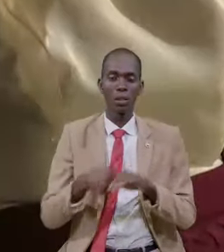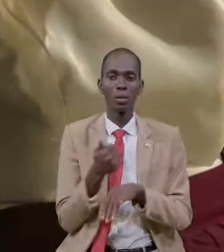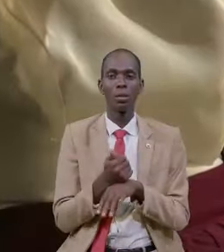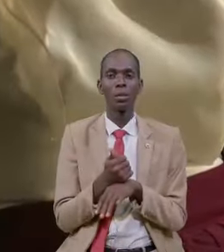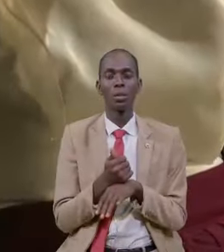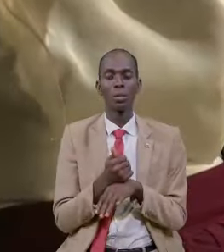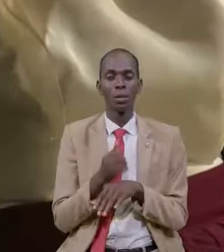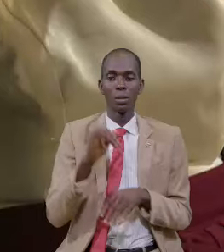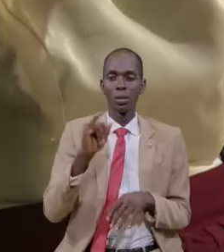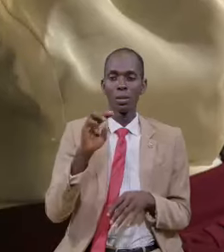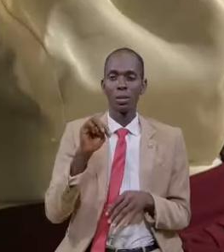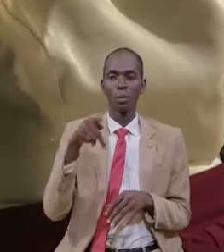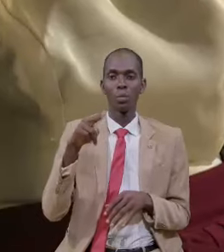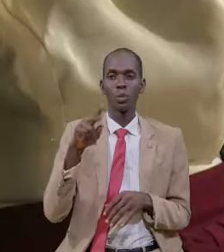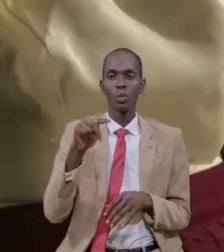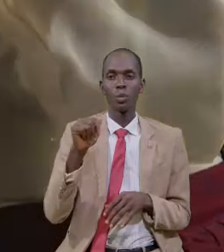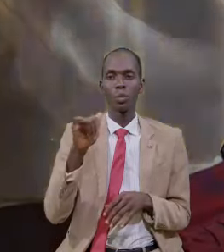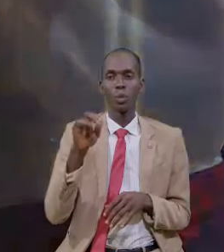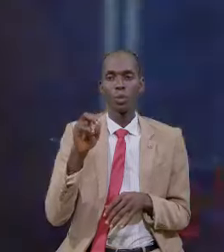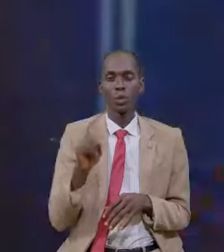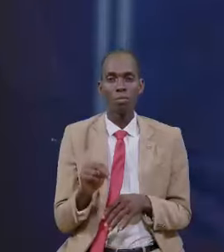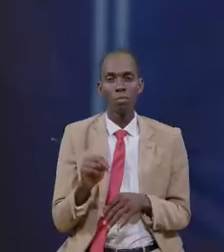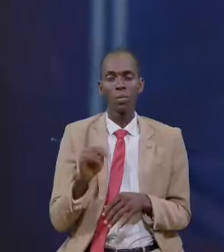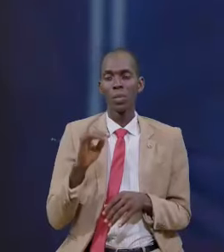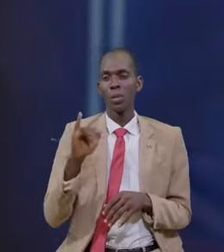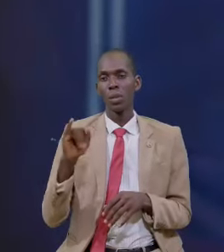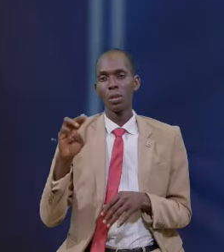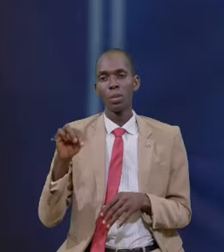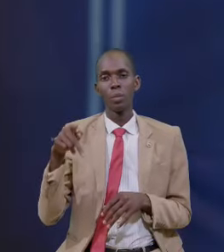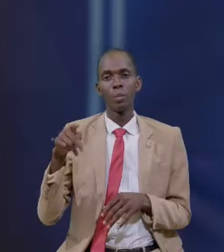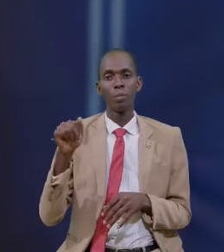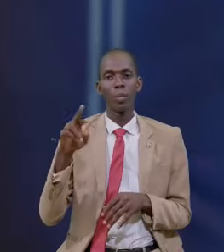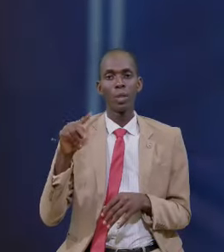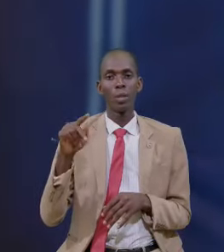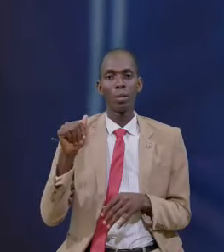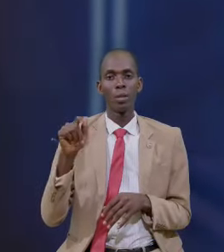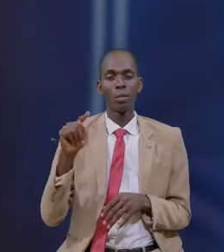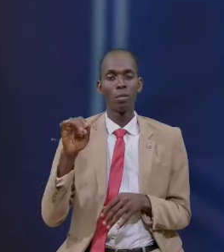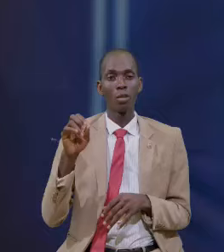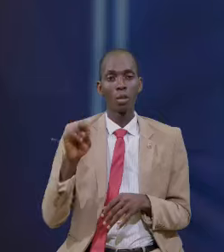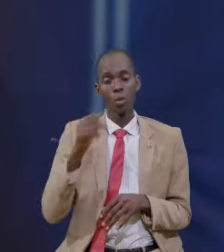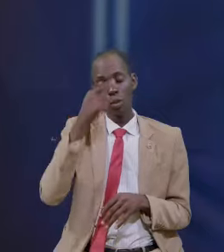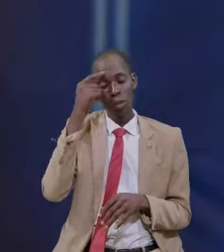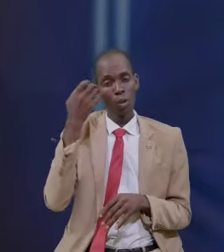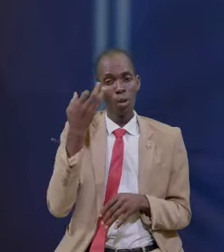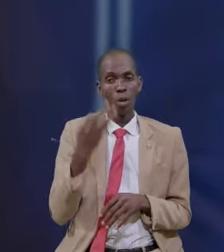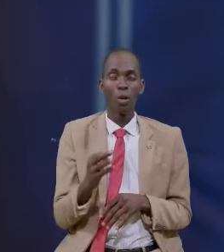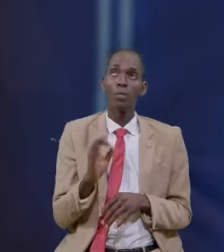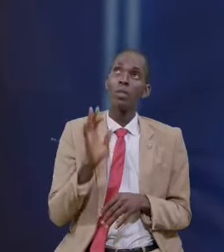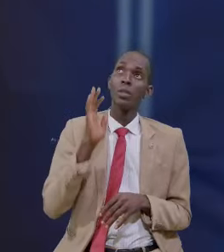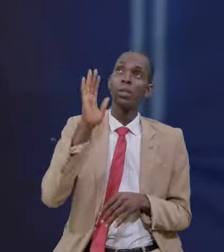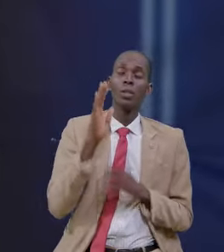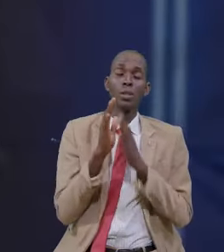Imputation, impartation, because of his intercession, that is going